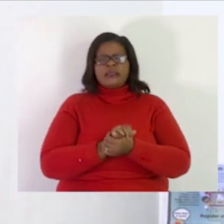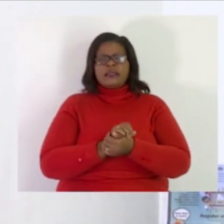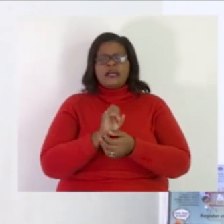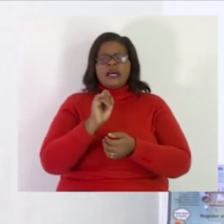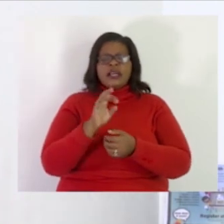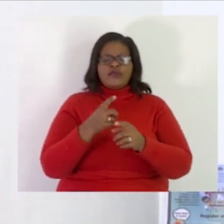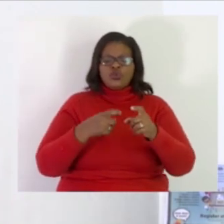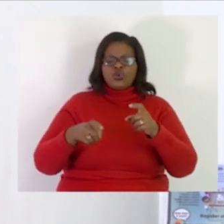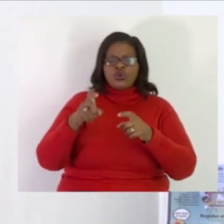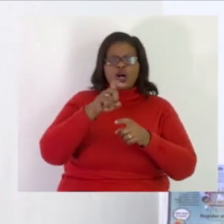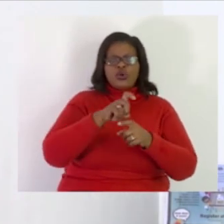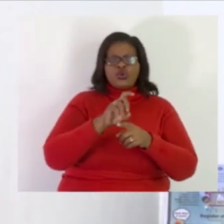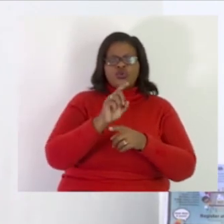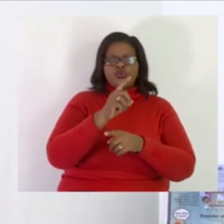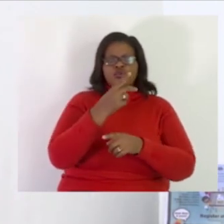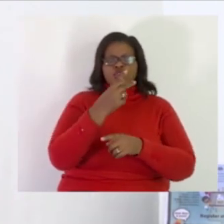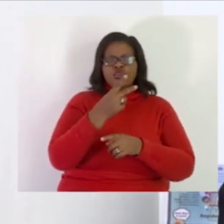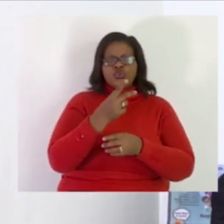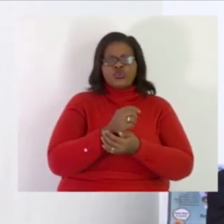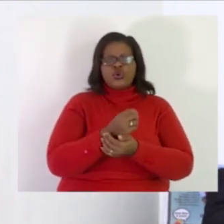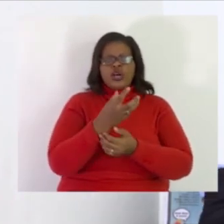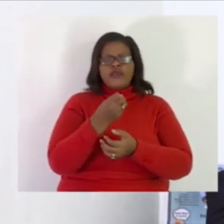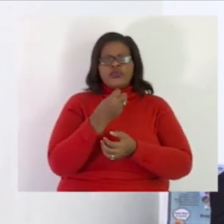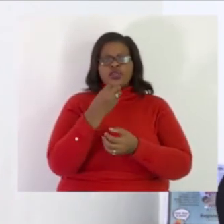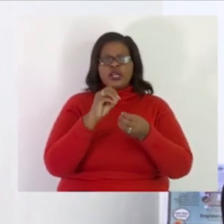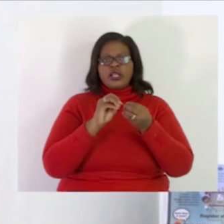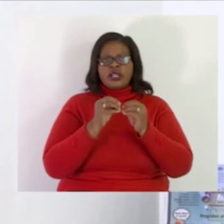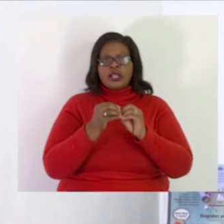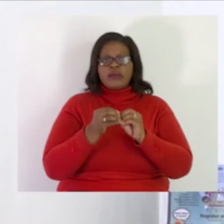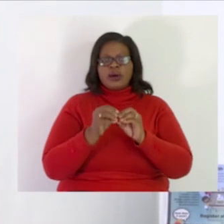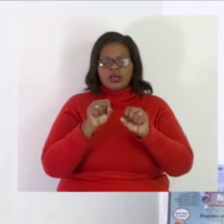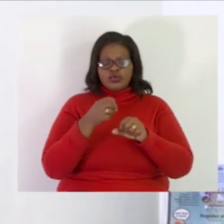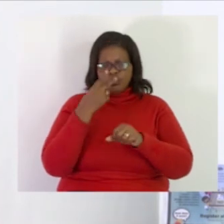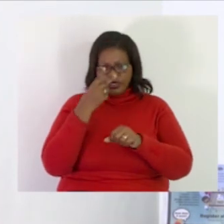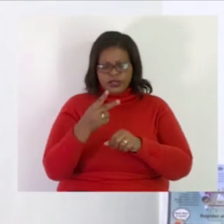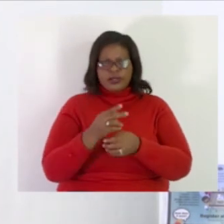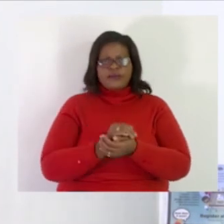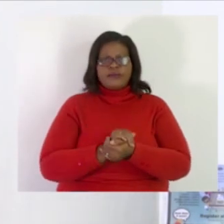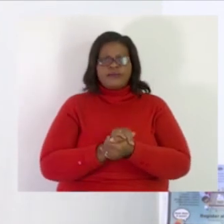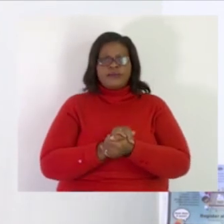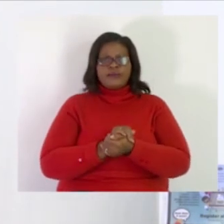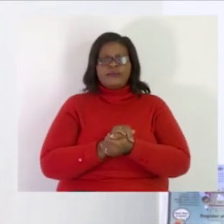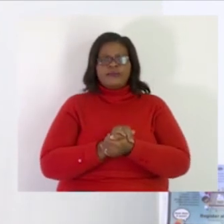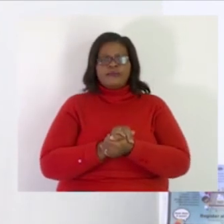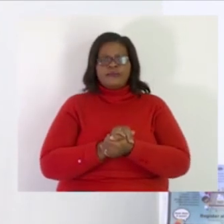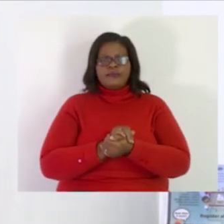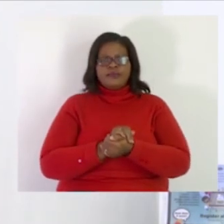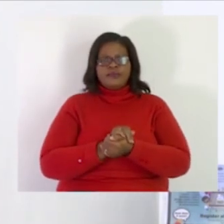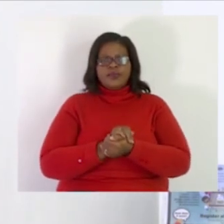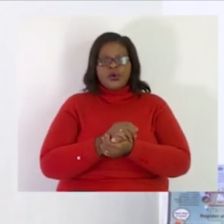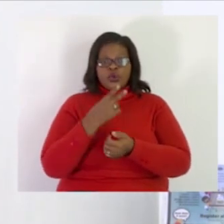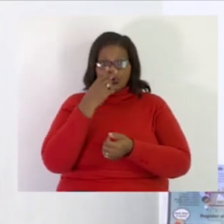are rounding off 2, there is a number that you need to look at. The number you need to look